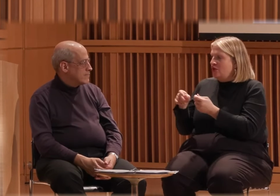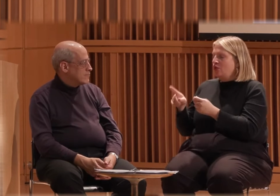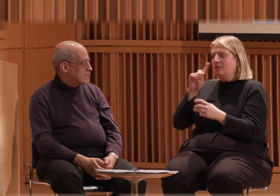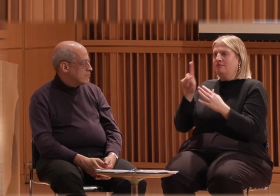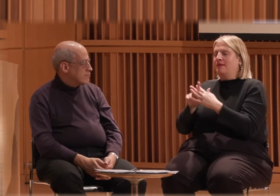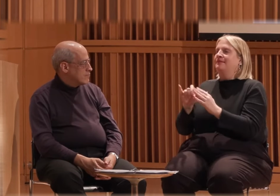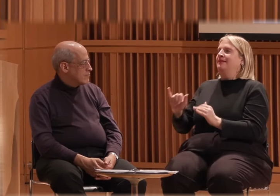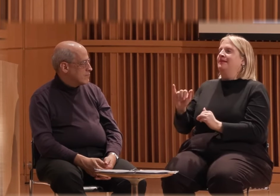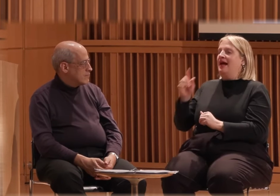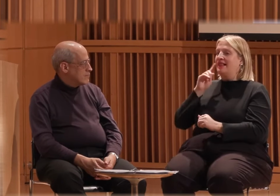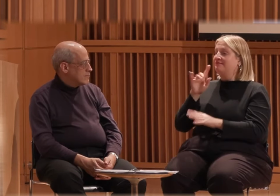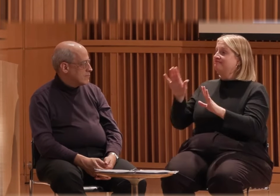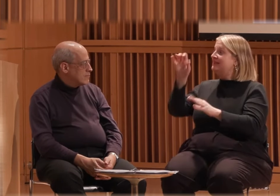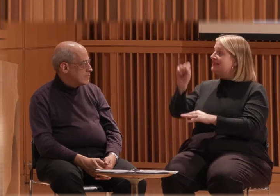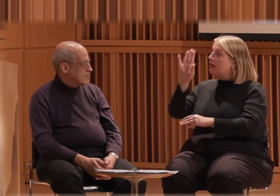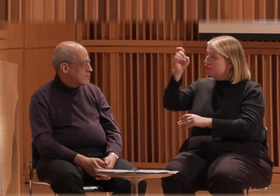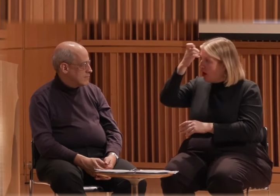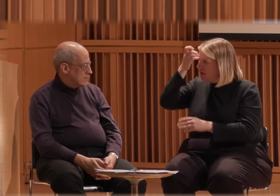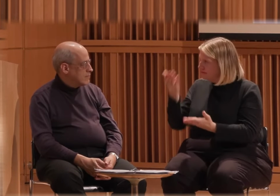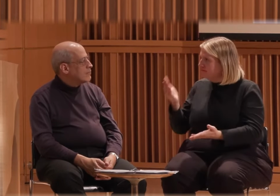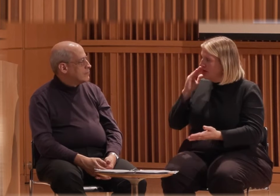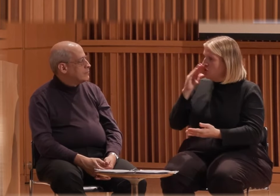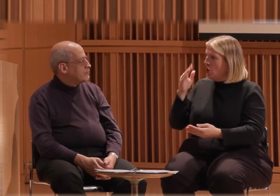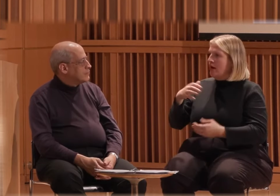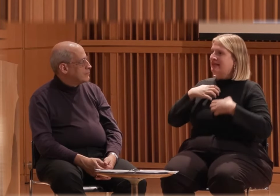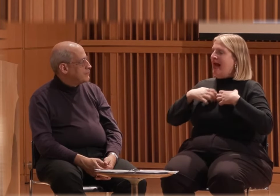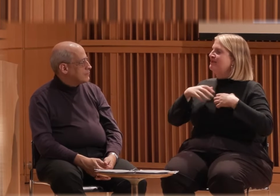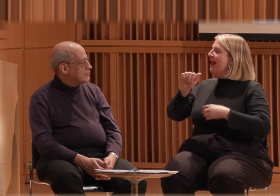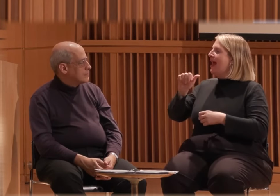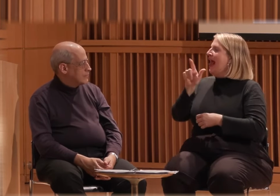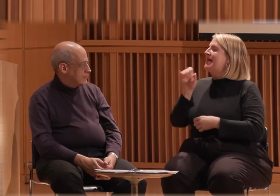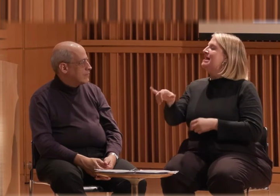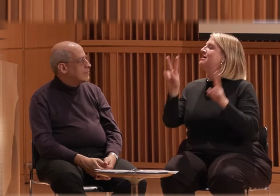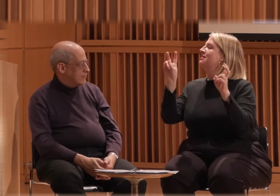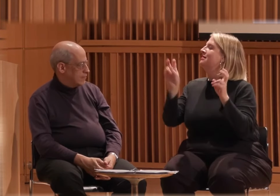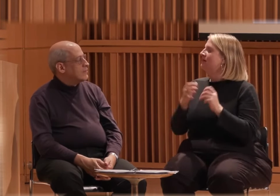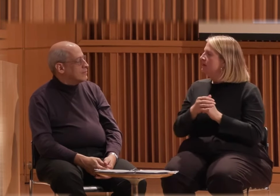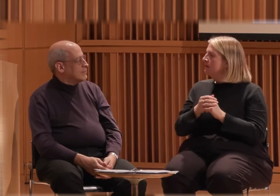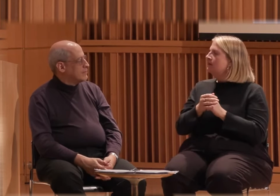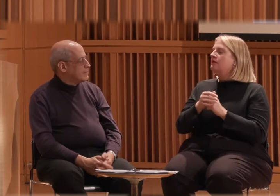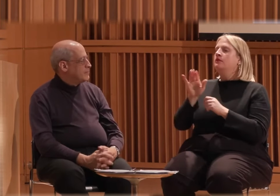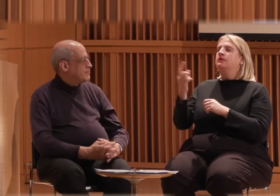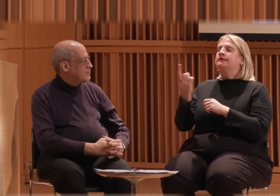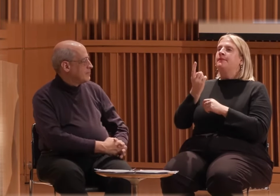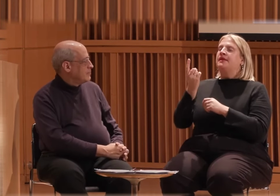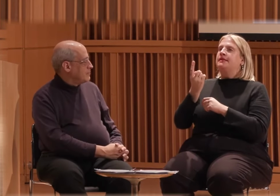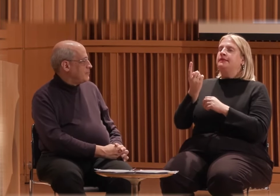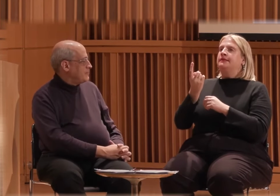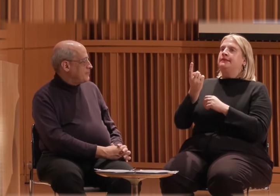oh, the South Bronx is known as Asthma Alley, et cetera. So there's definitely something